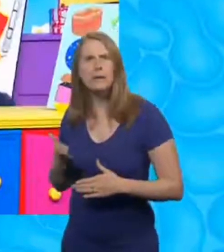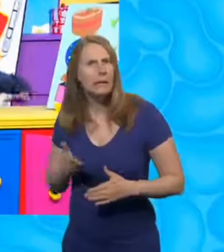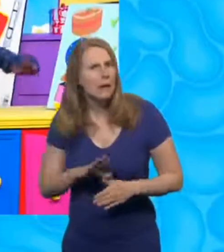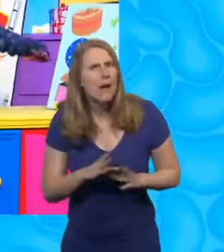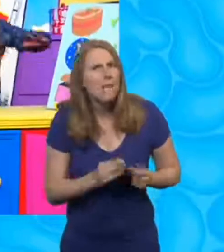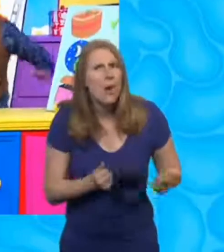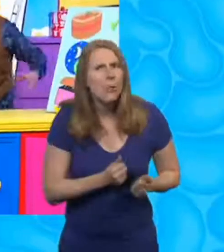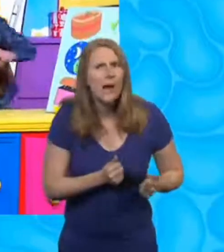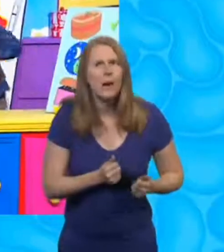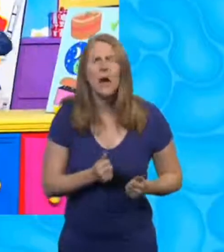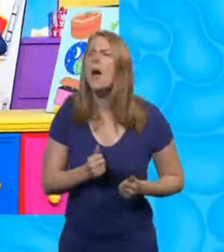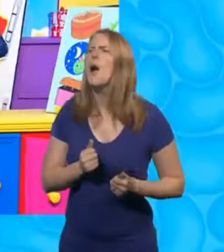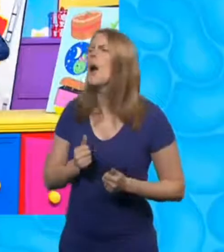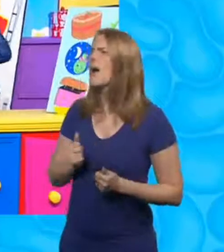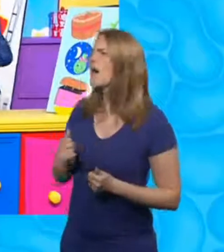Everything okay, Justin?